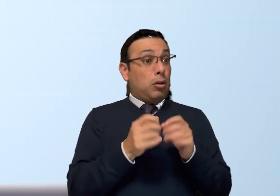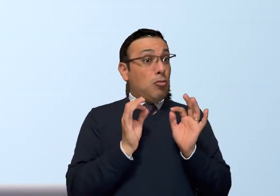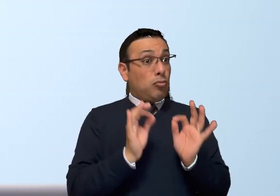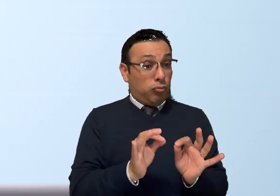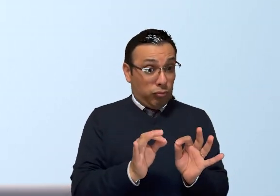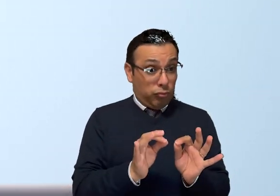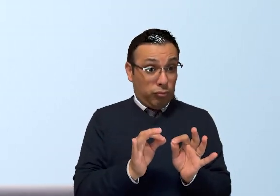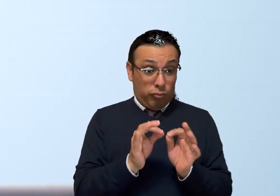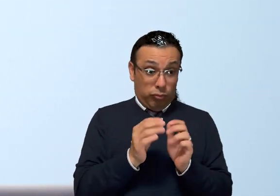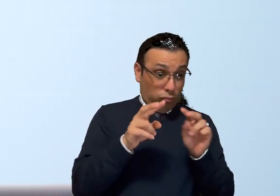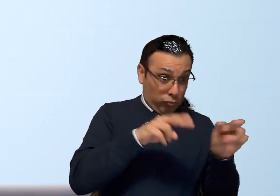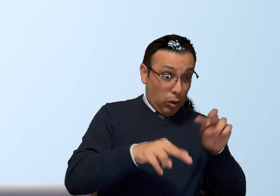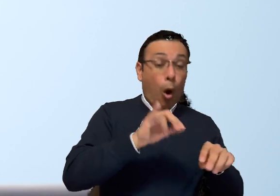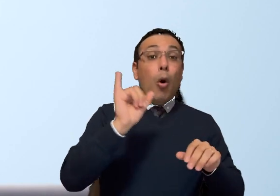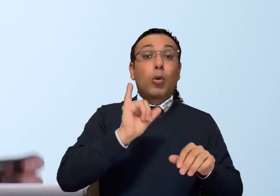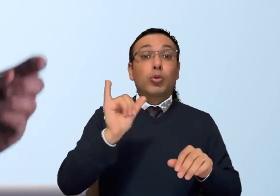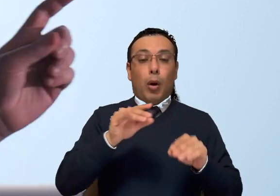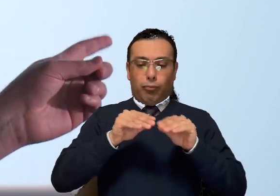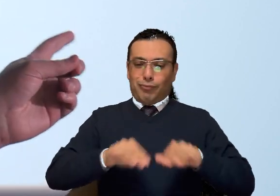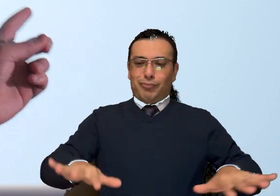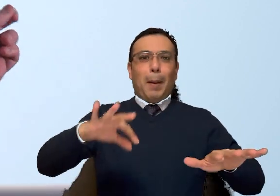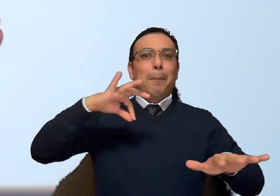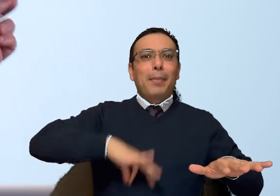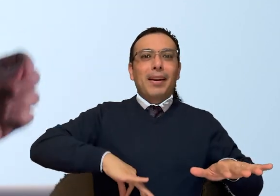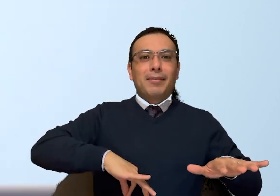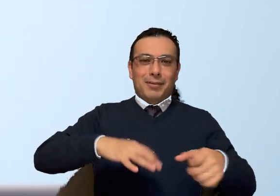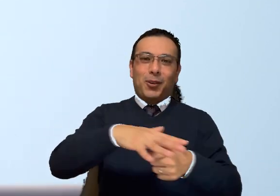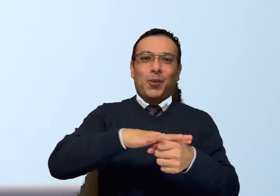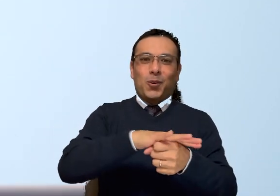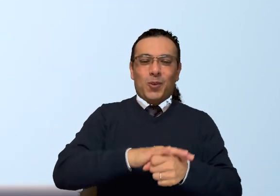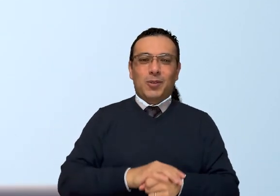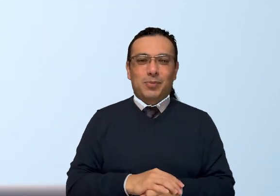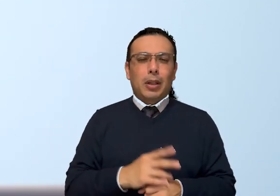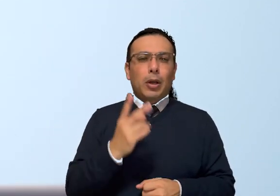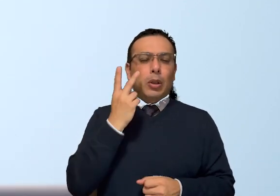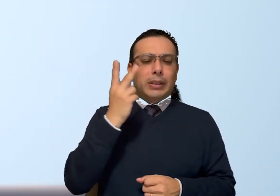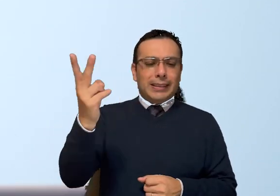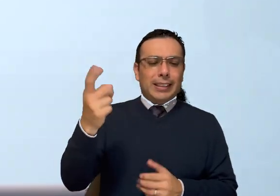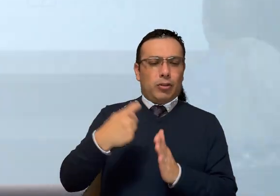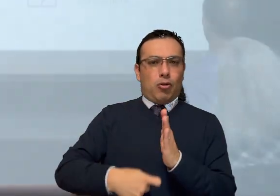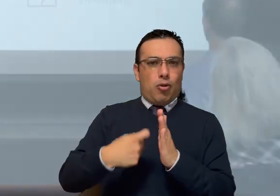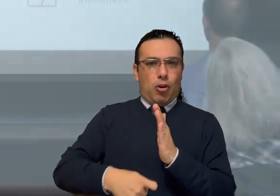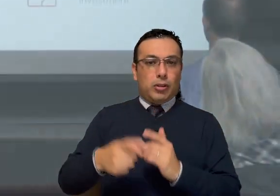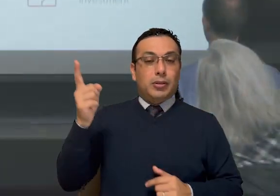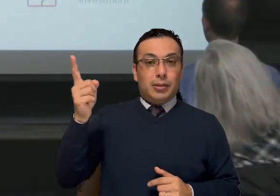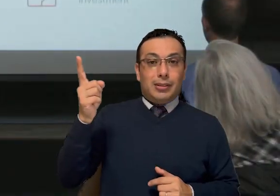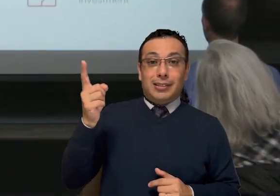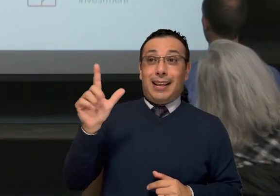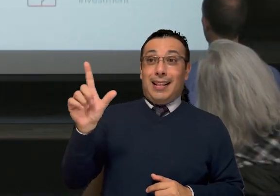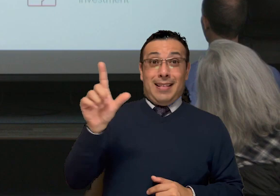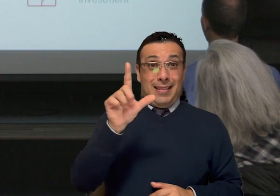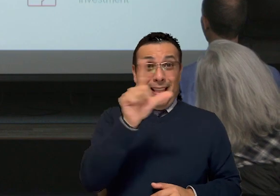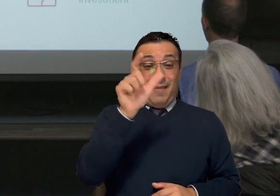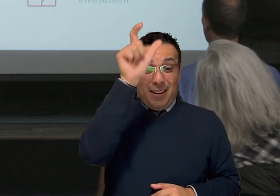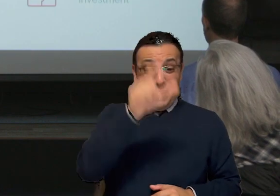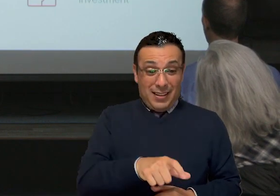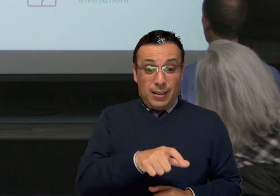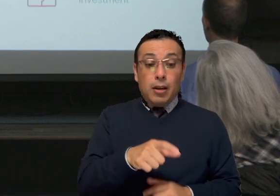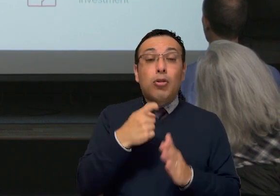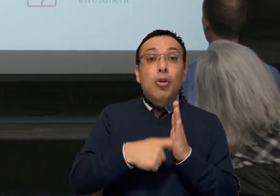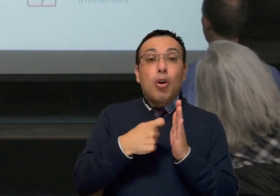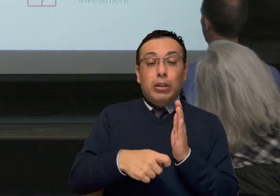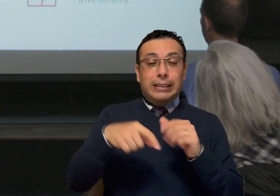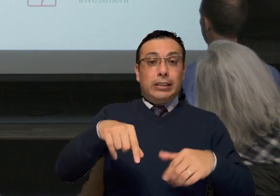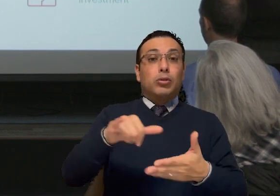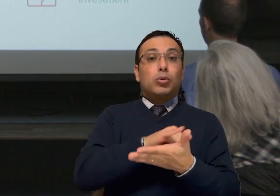local communities. So we look to the costs in the top left of this slide. These are costs for wind projects being built in the state of New York, and they're going to be shared